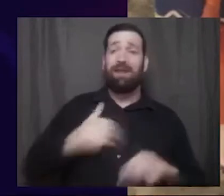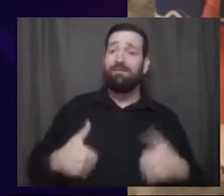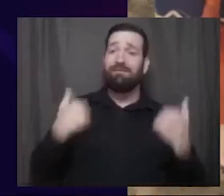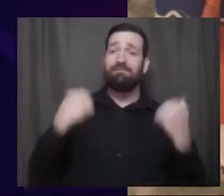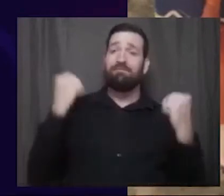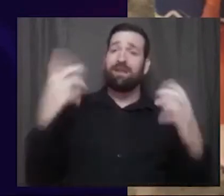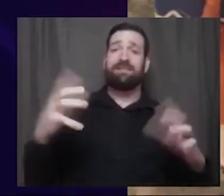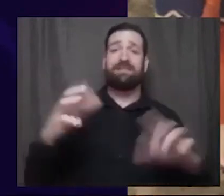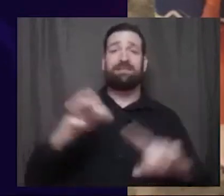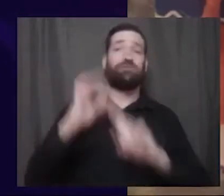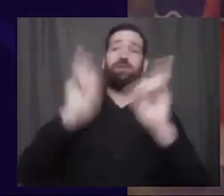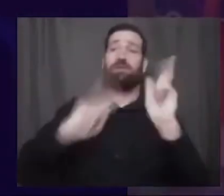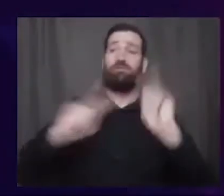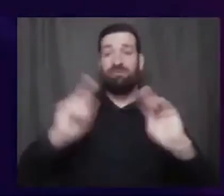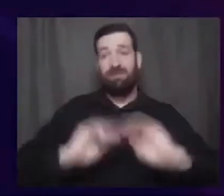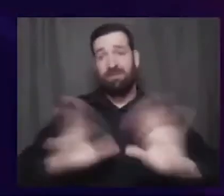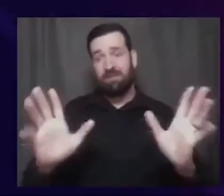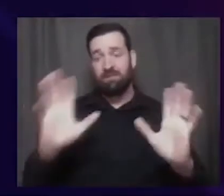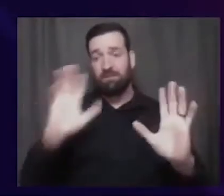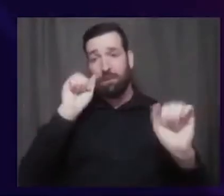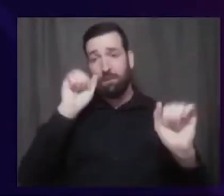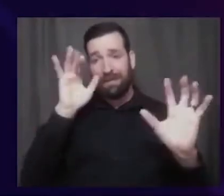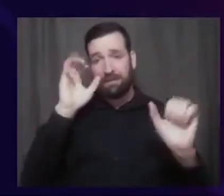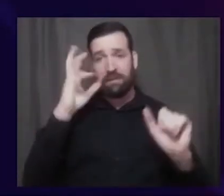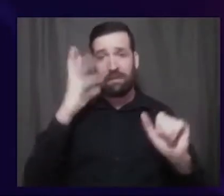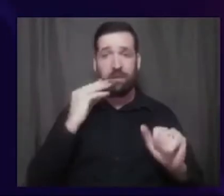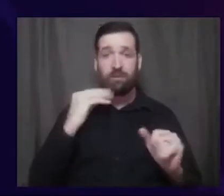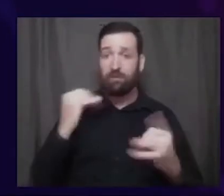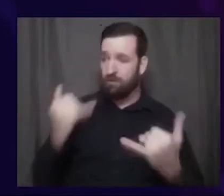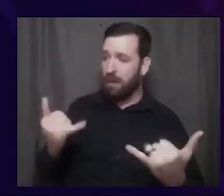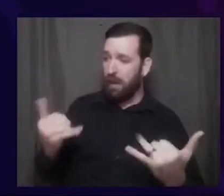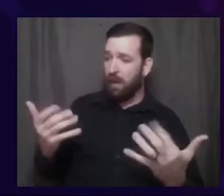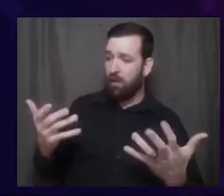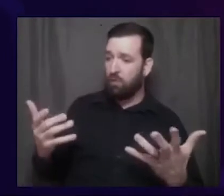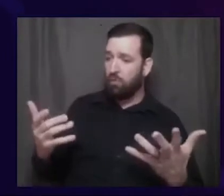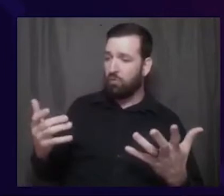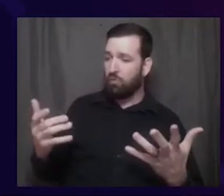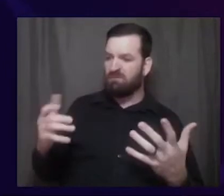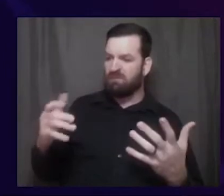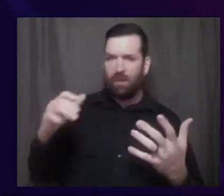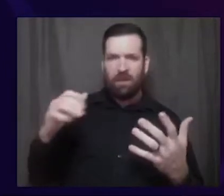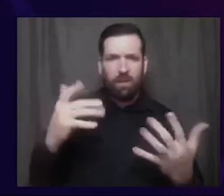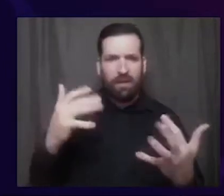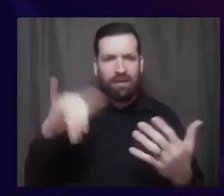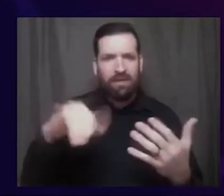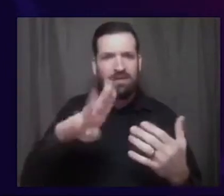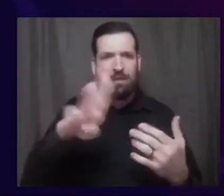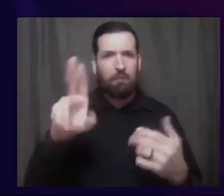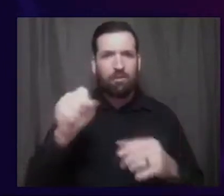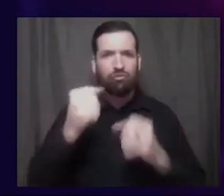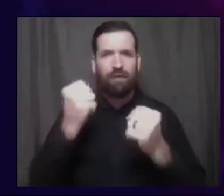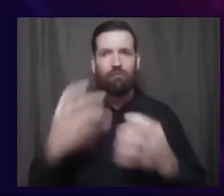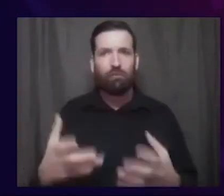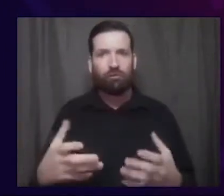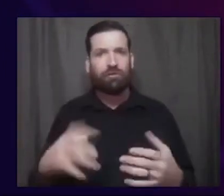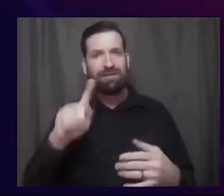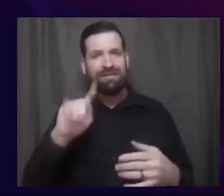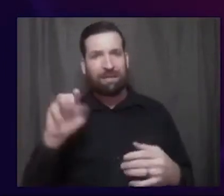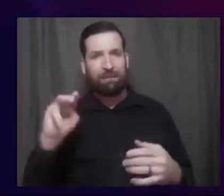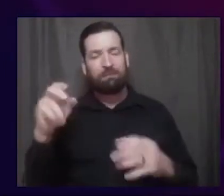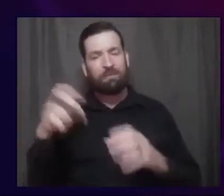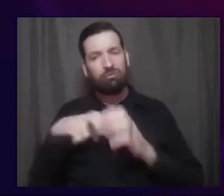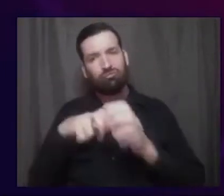Obviously, amazing experiences. And you now have gone on to, and that's the bus driver? That's Tim. Who drove you guys to the drove games? us 10, 14,